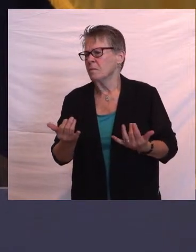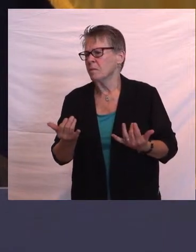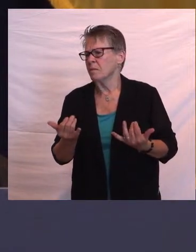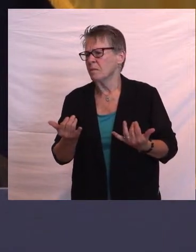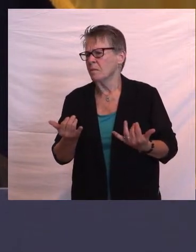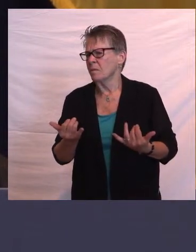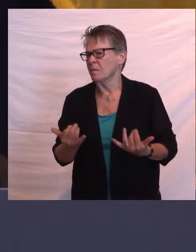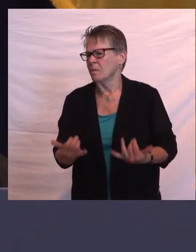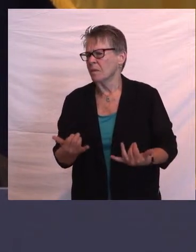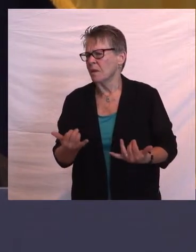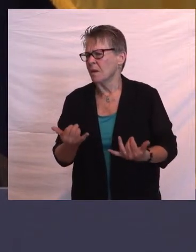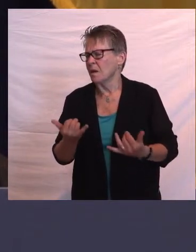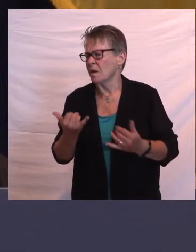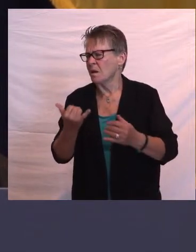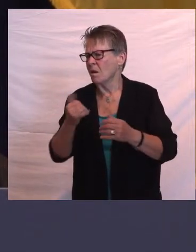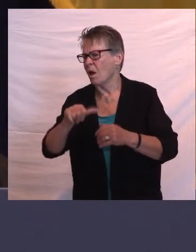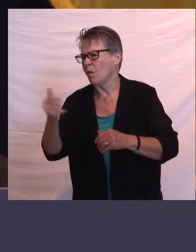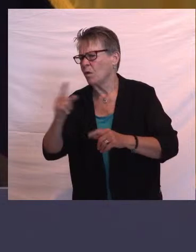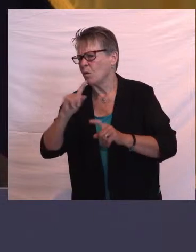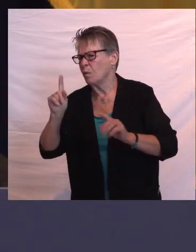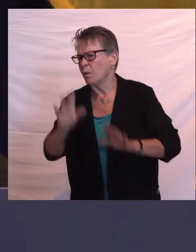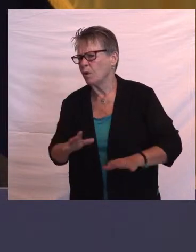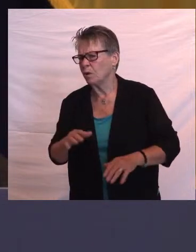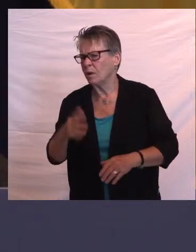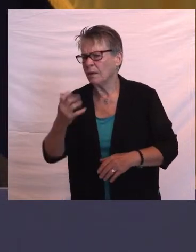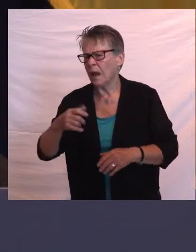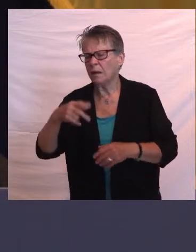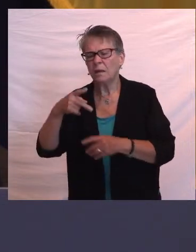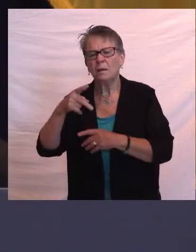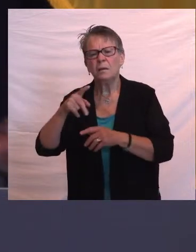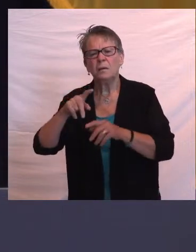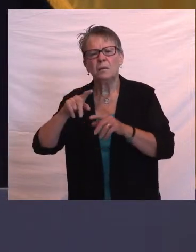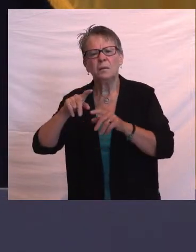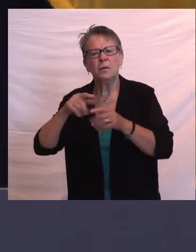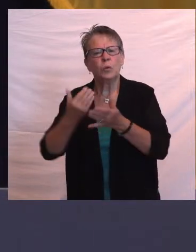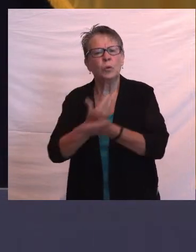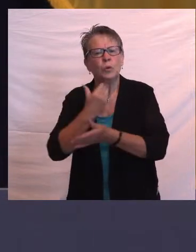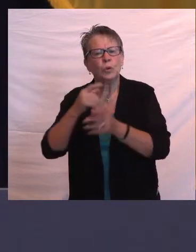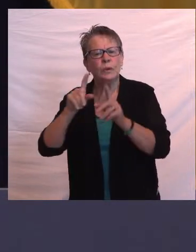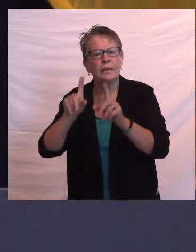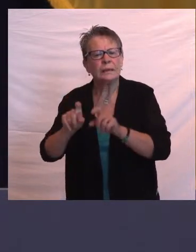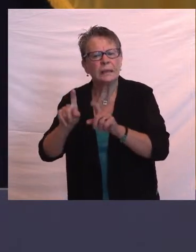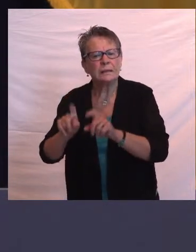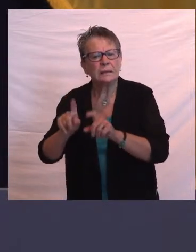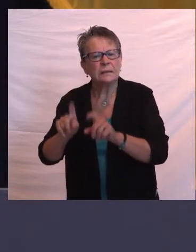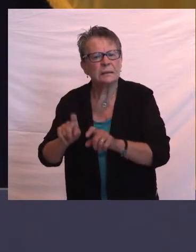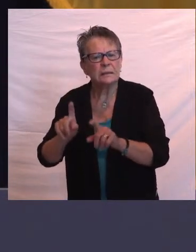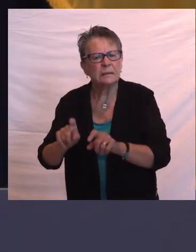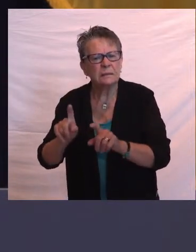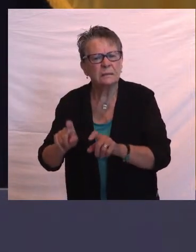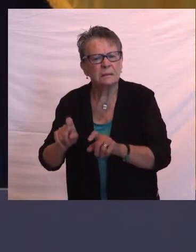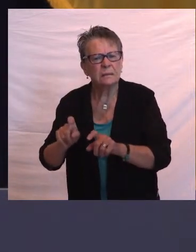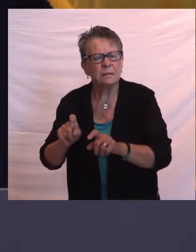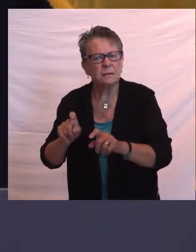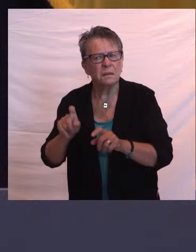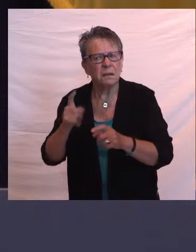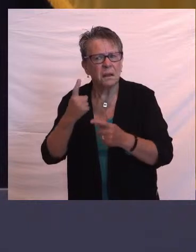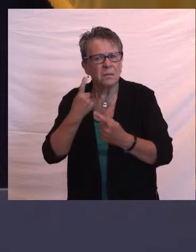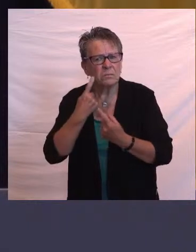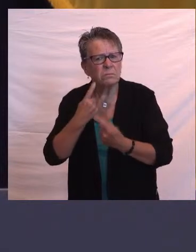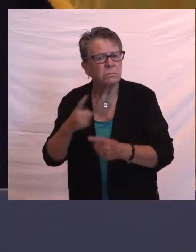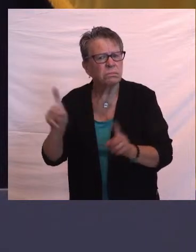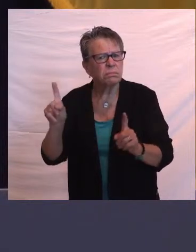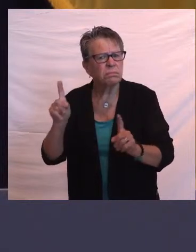opportunities. And I should have said in my earlier answer, notwithstanding all of the frustration